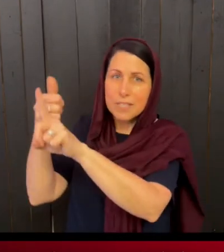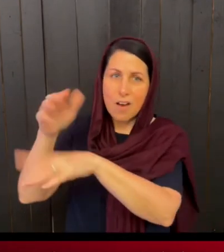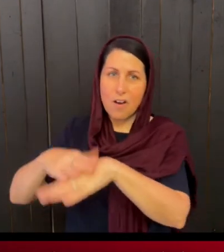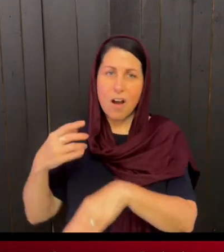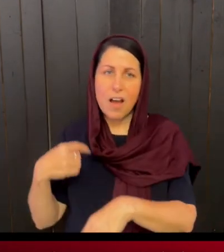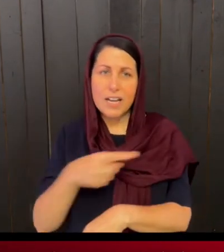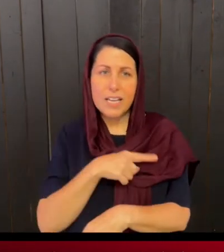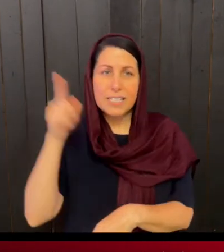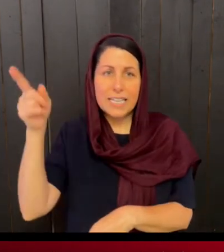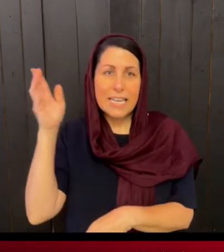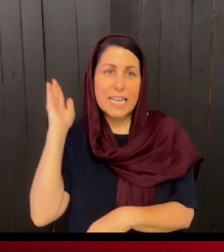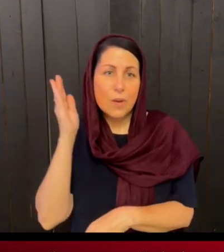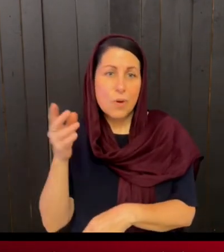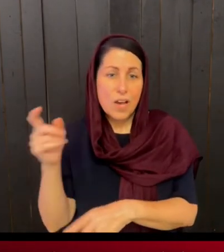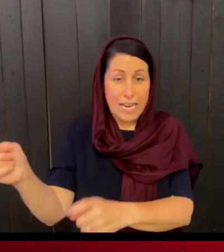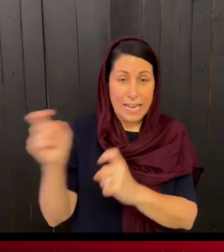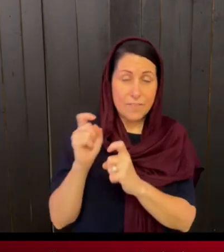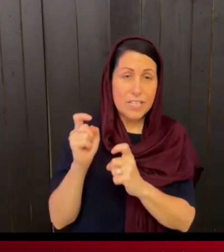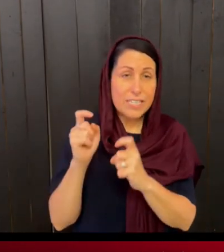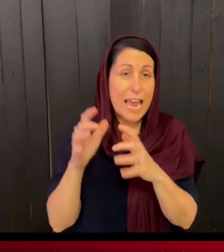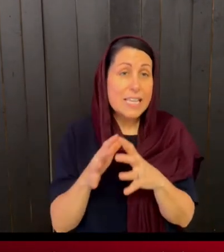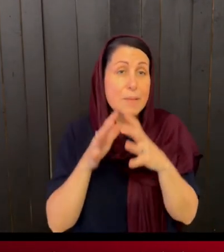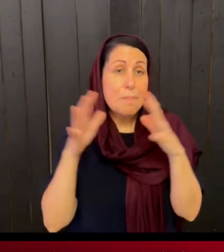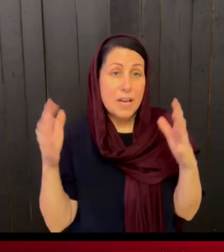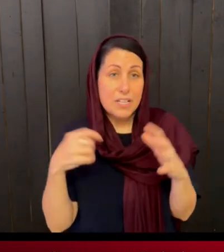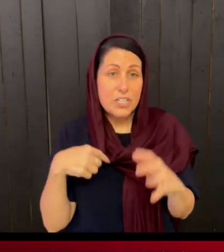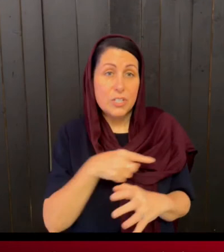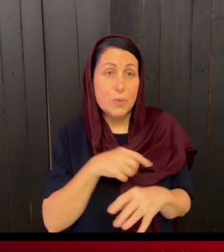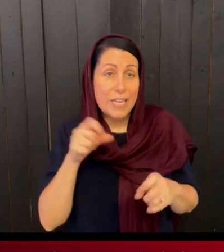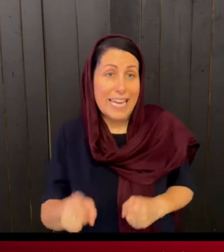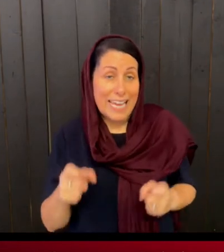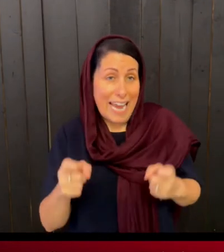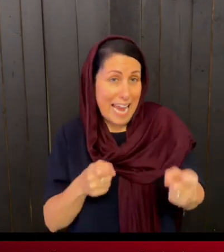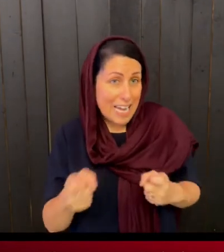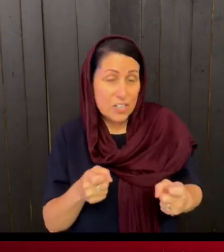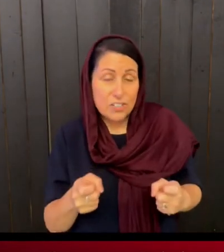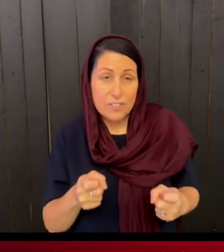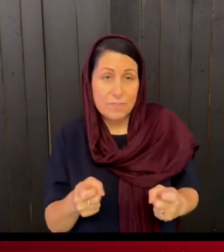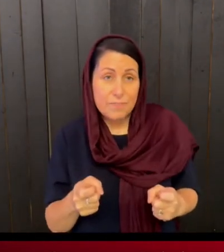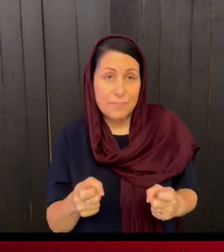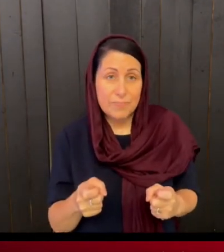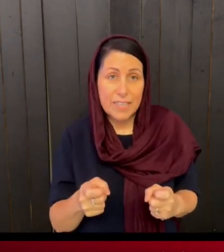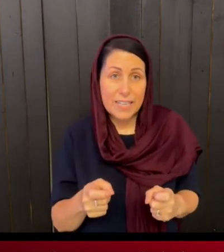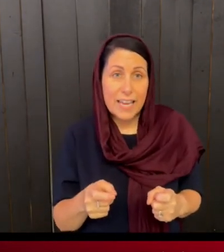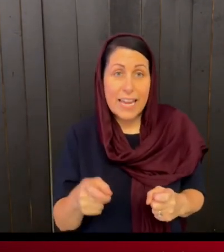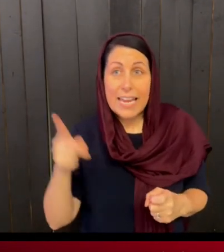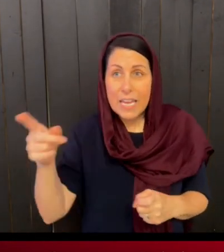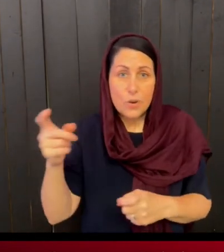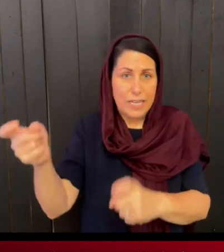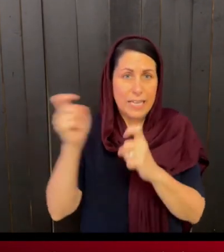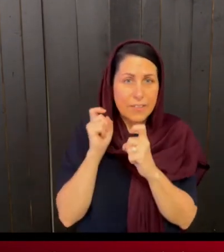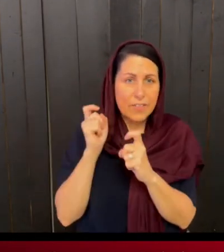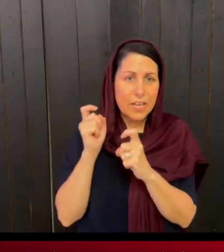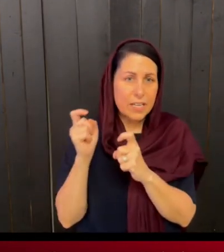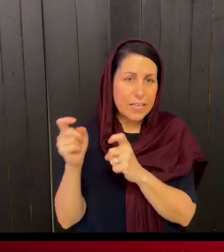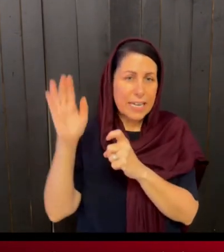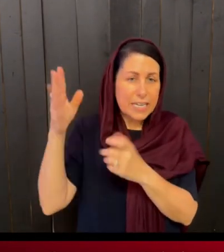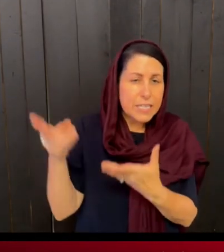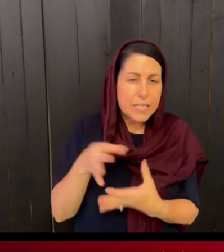us as much as we can handle. He'll just keep on giving it to us until we just can't handle it anymore, or quit coming back to